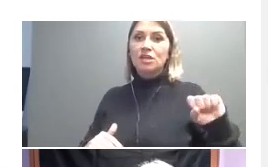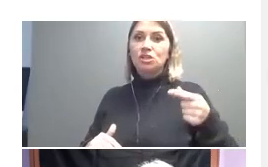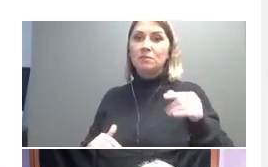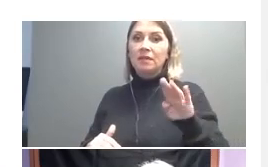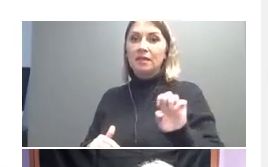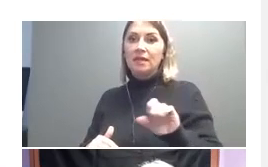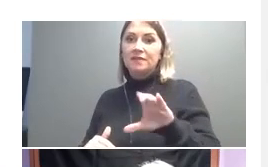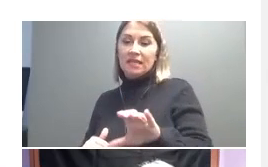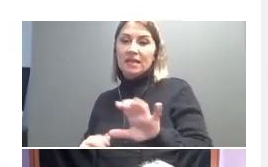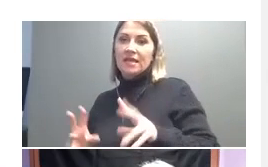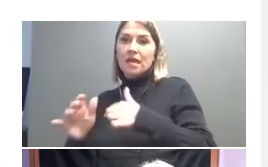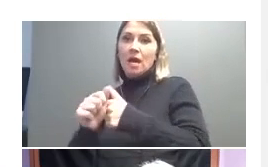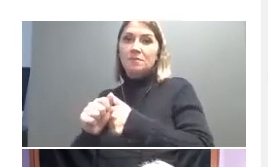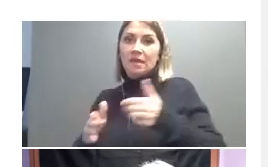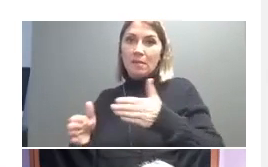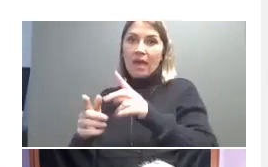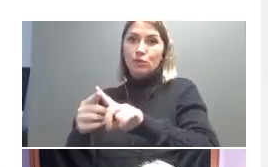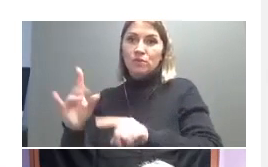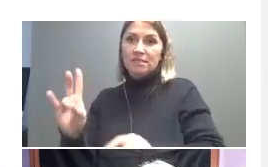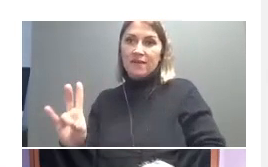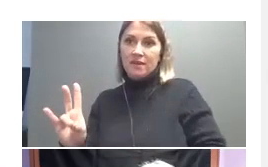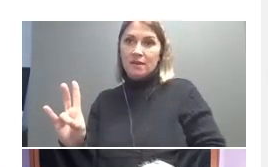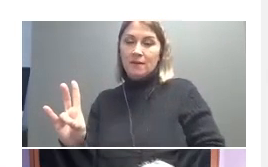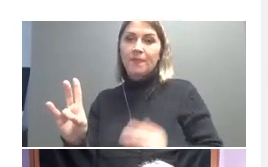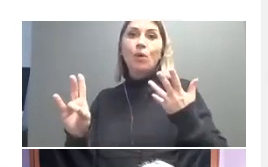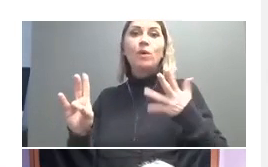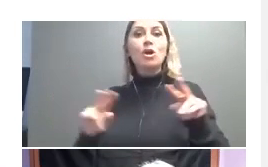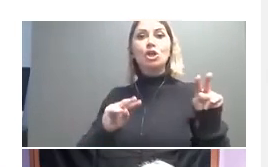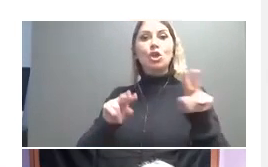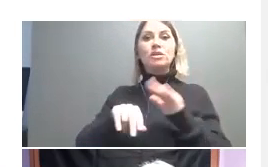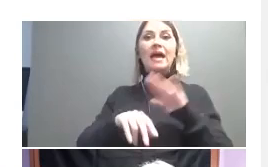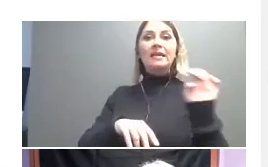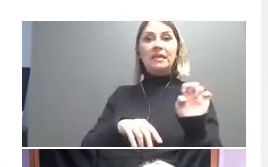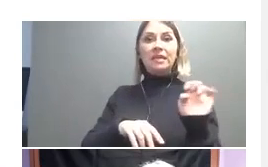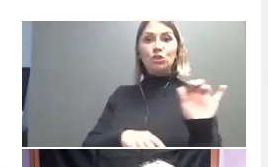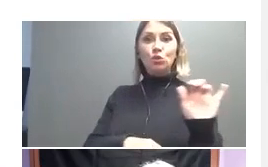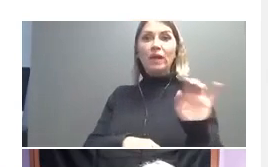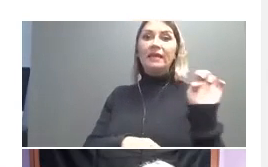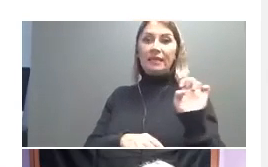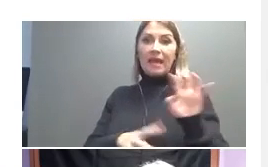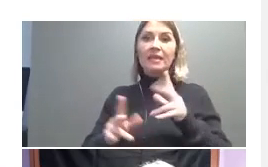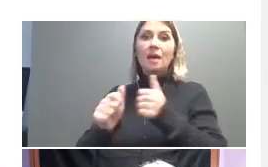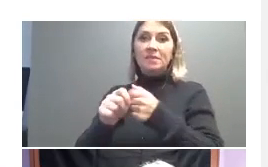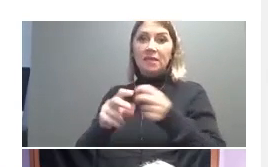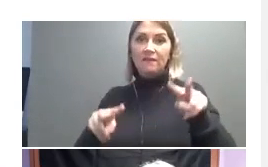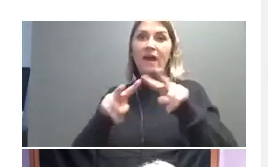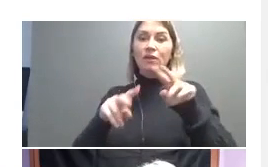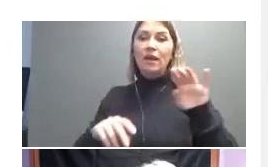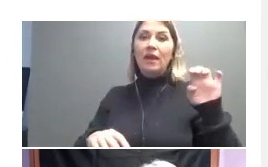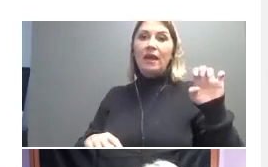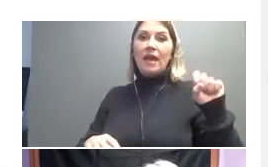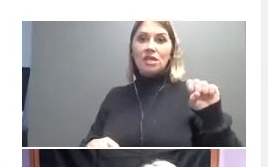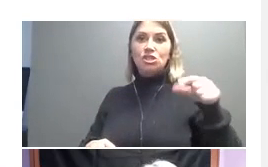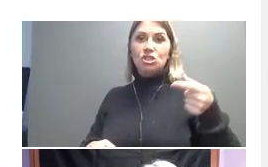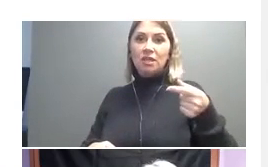gives us an updated path to 7. We already looked at E as well. E had an updated value of SGFAE.